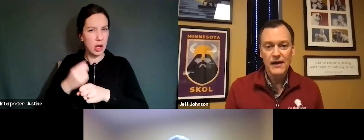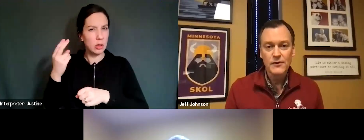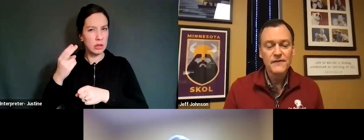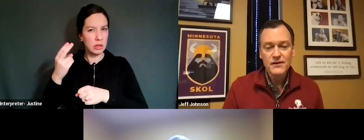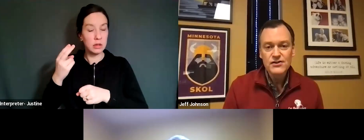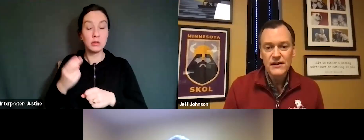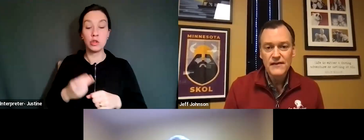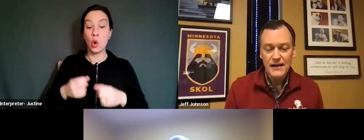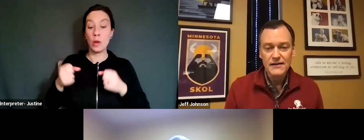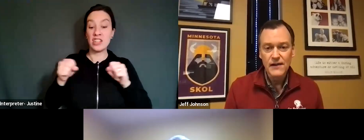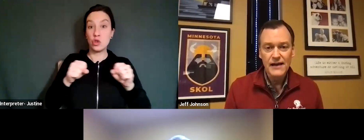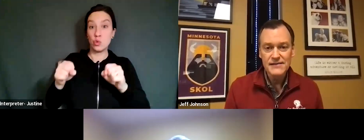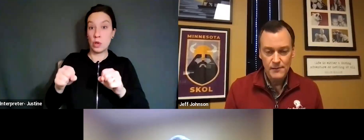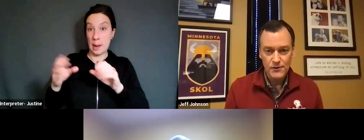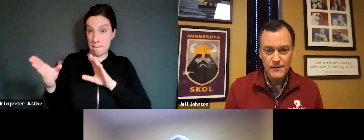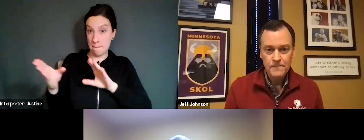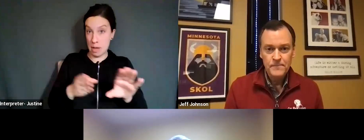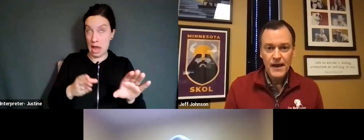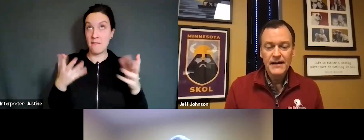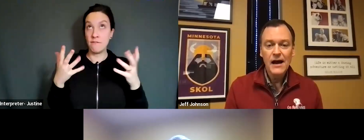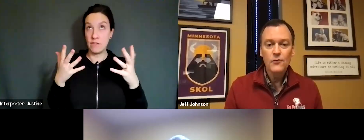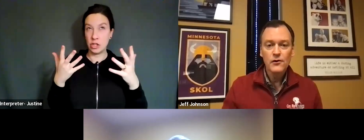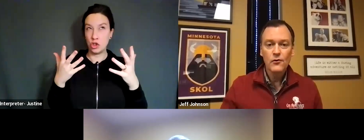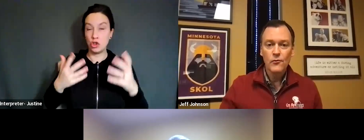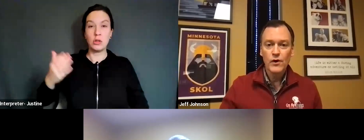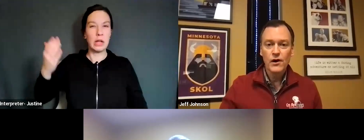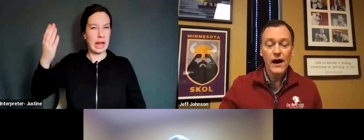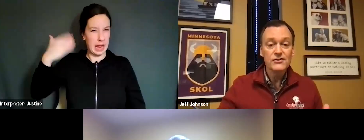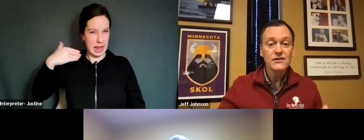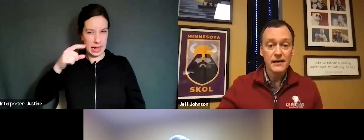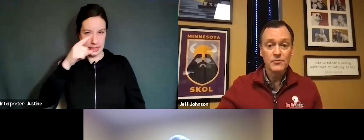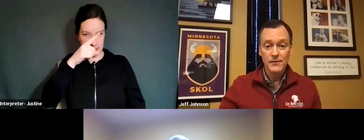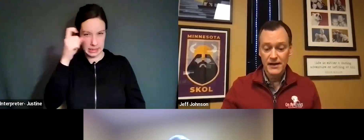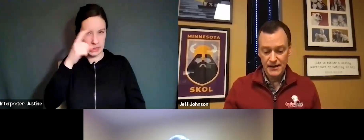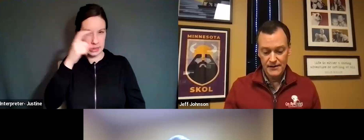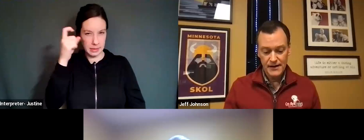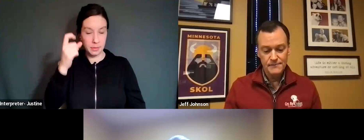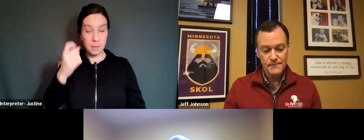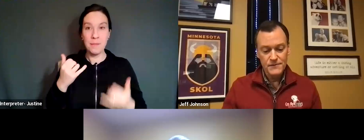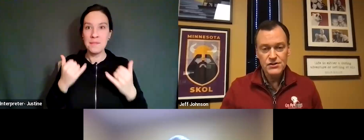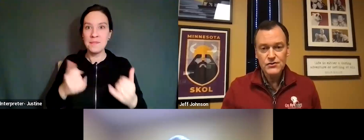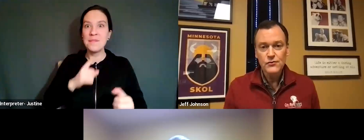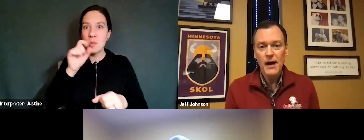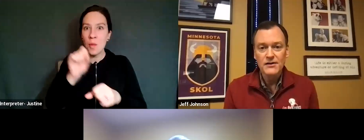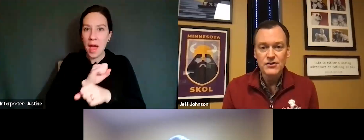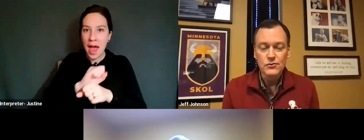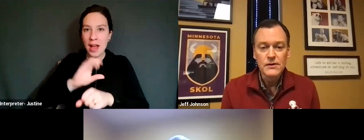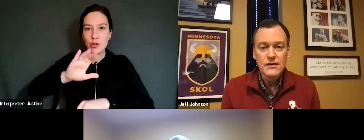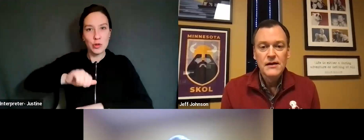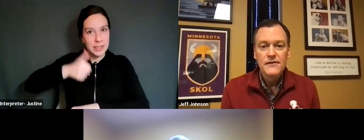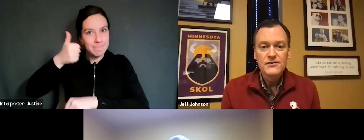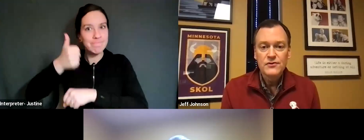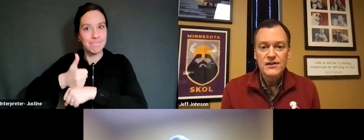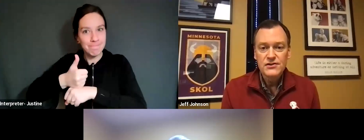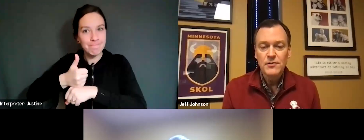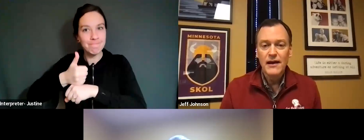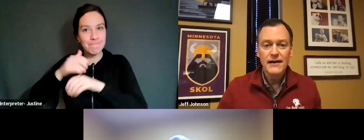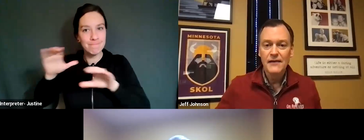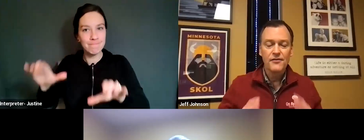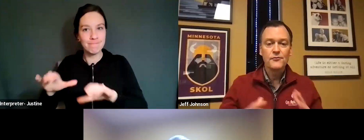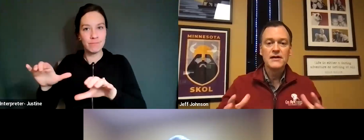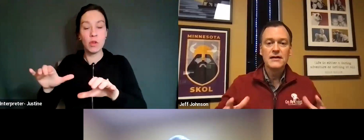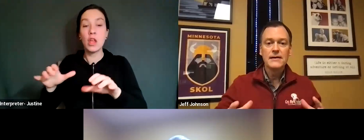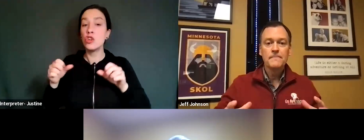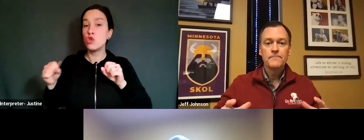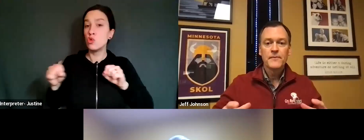strategic plan. We finished it at the end of last summer, and now we are actually implementing it. And just to remind you, the strategic plan